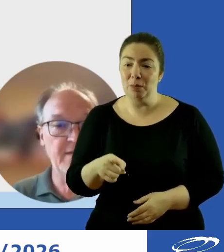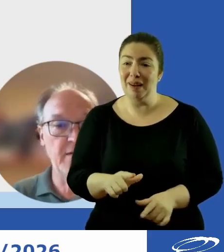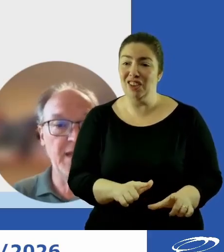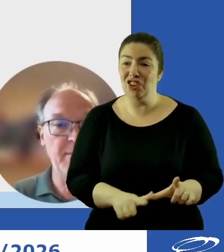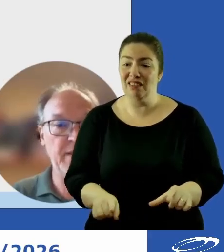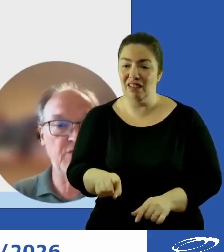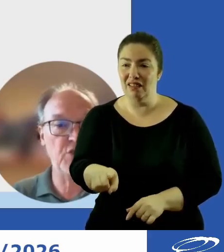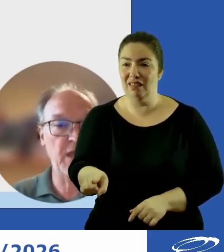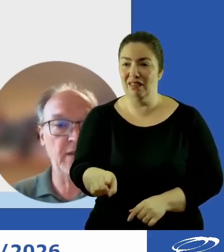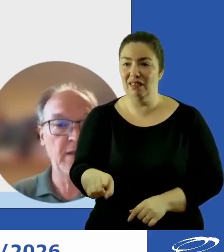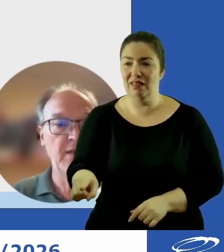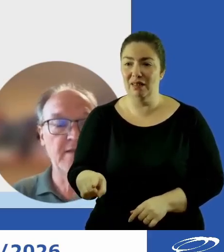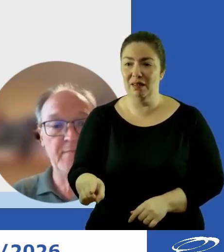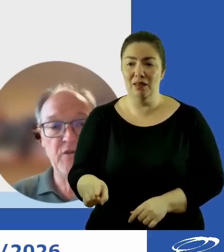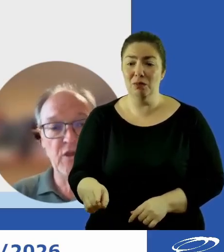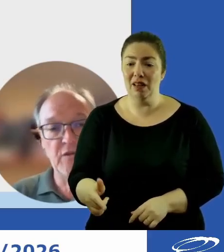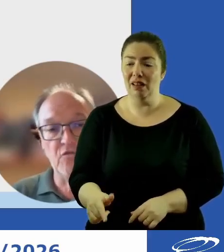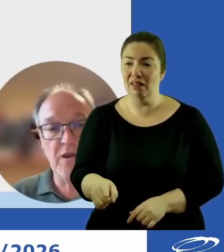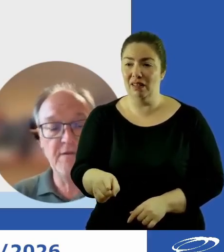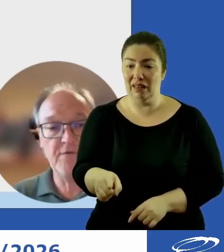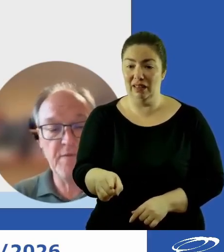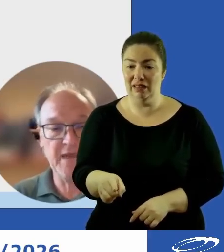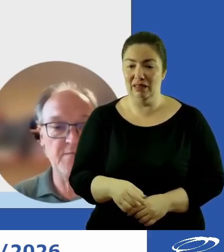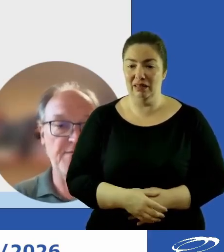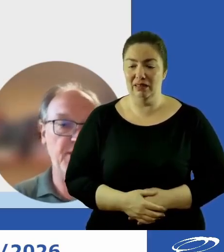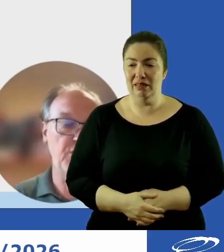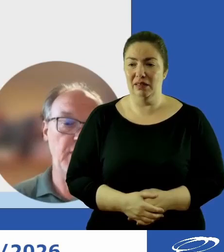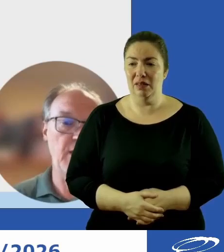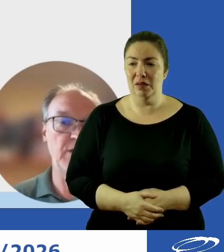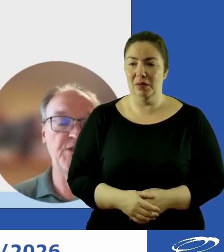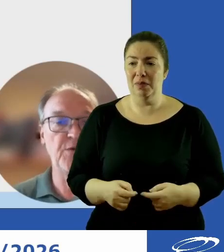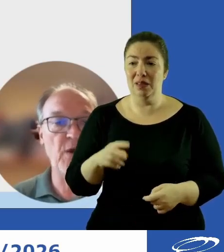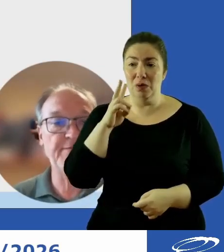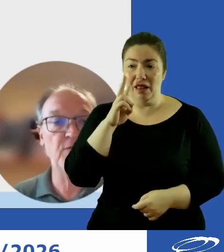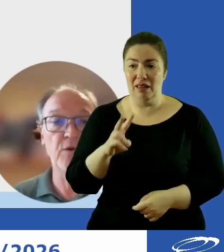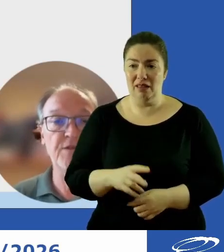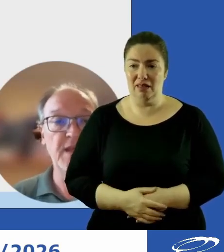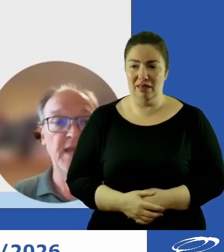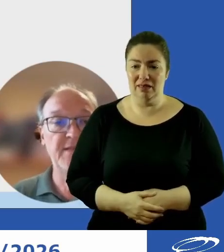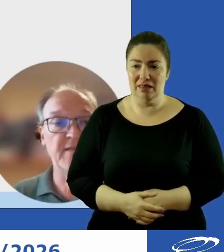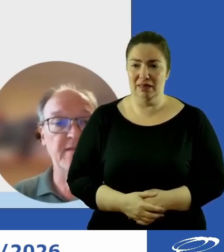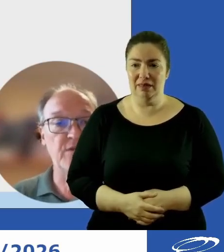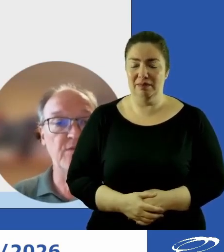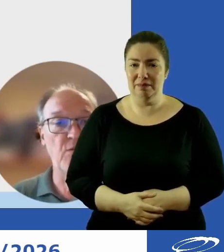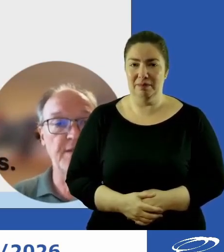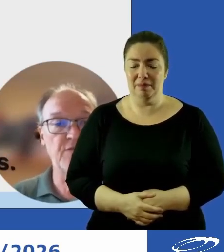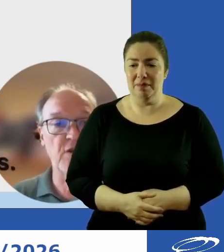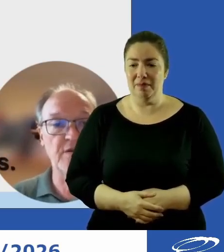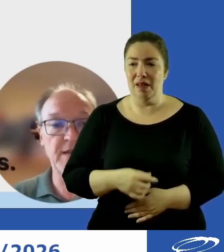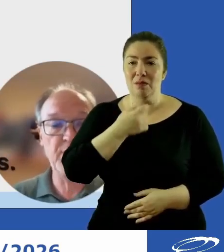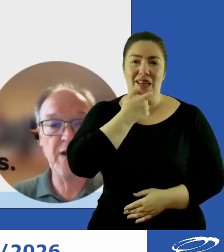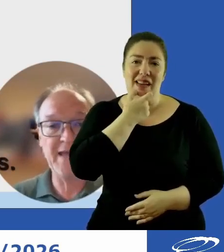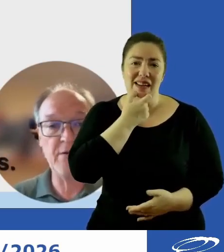here a lipid chain. This lipid chain is relevant for the mechanism of action. I will show you afterwards. And this is the reason why these drugs